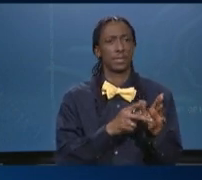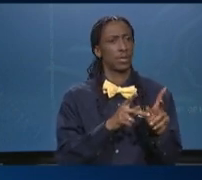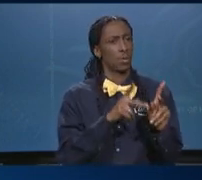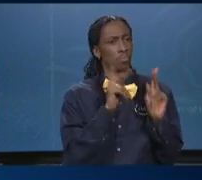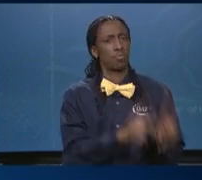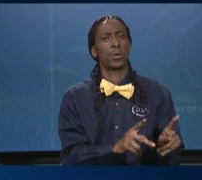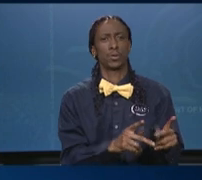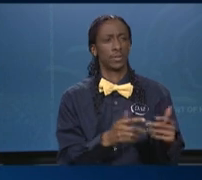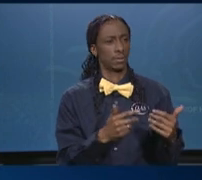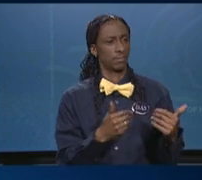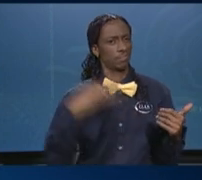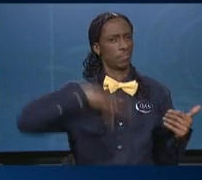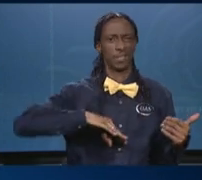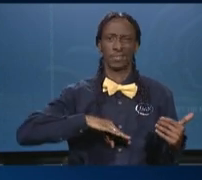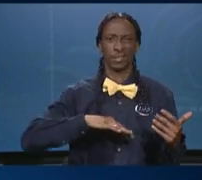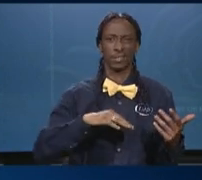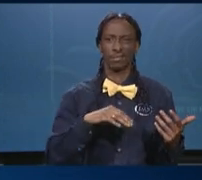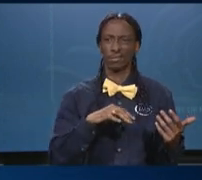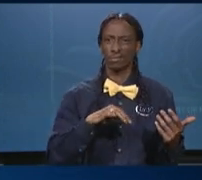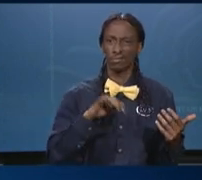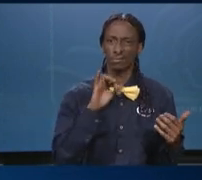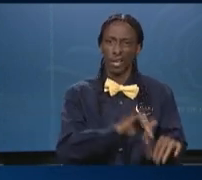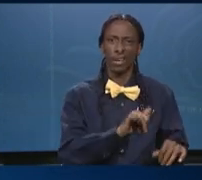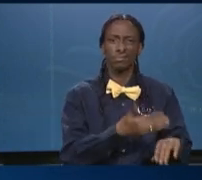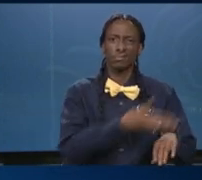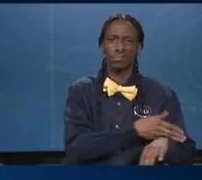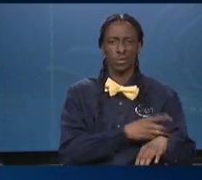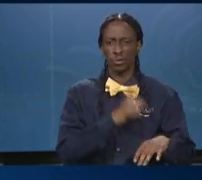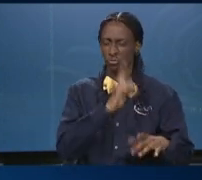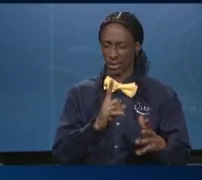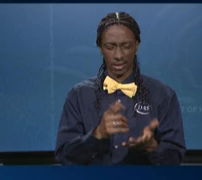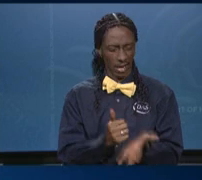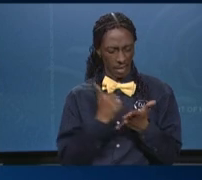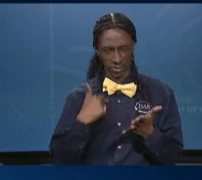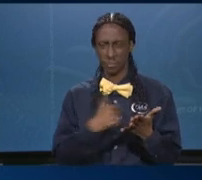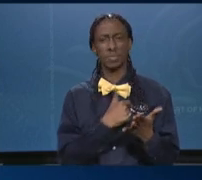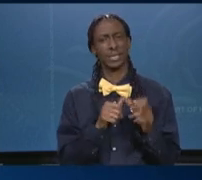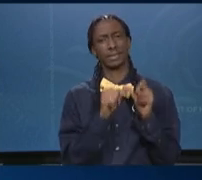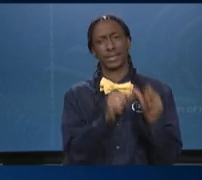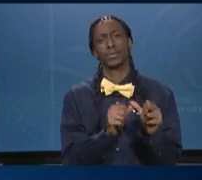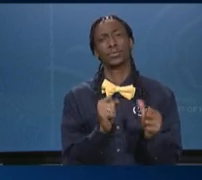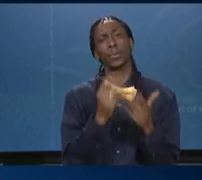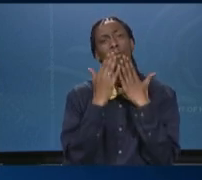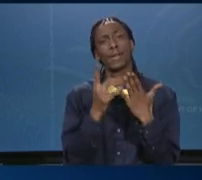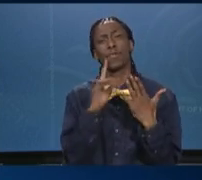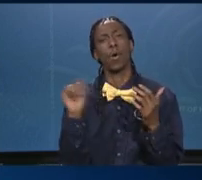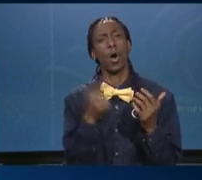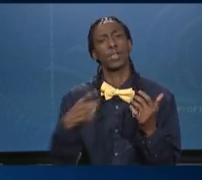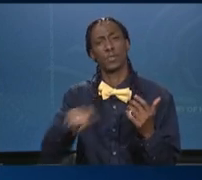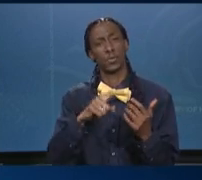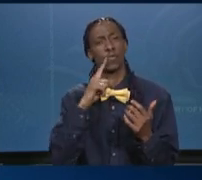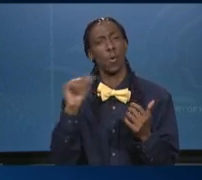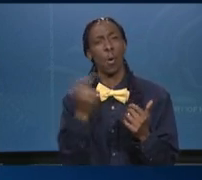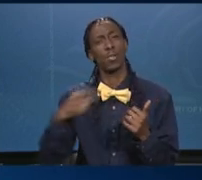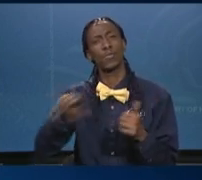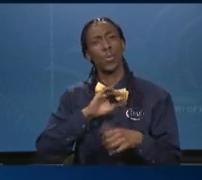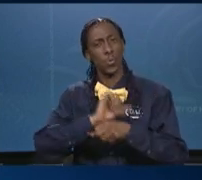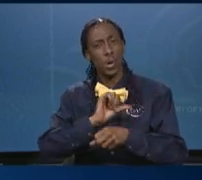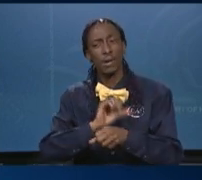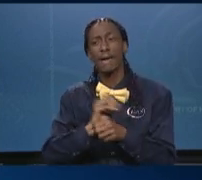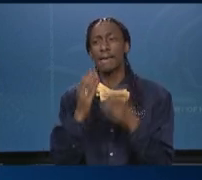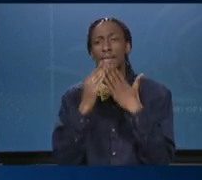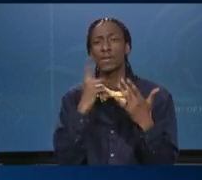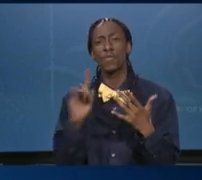And so that, to me, is a very moving and changing charge. So thank you to you all for all the work that you're doing, and thank you so much for